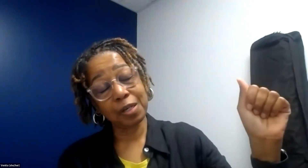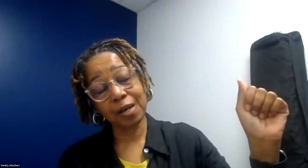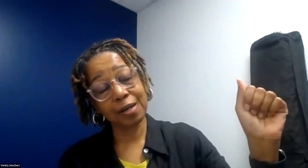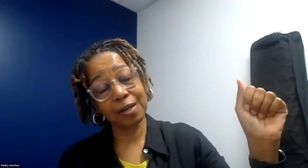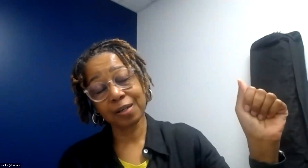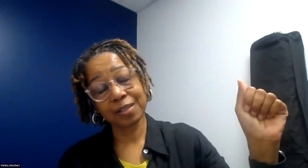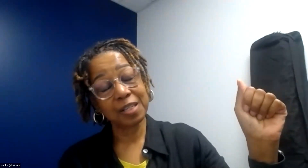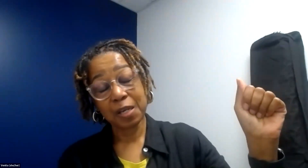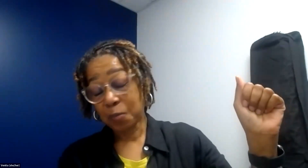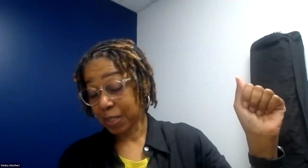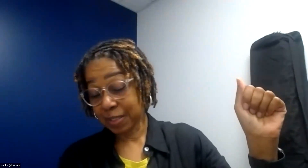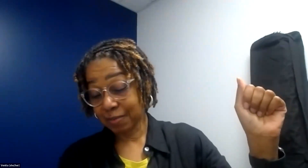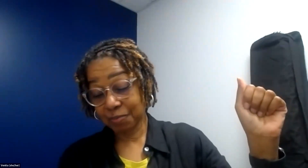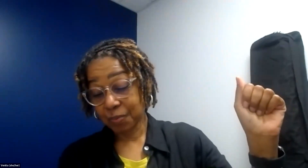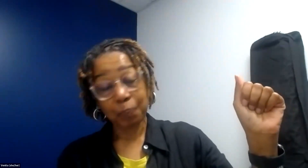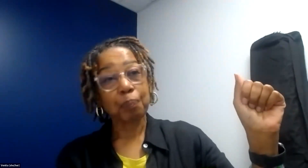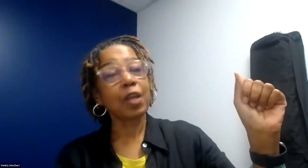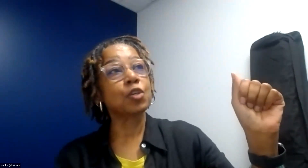y'all, but